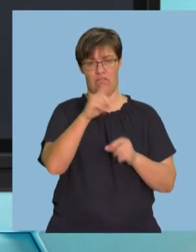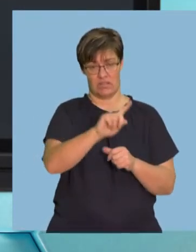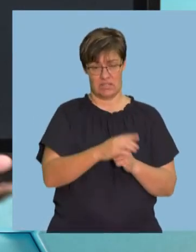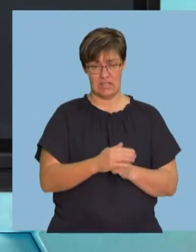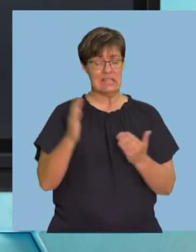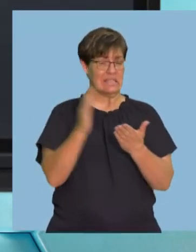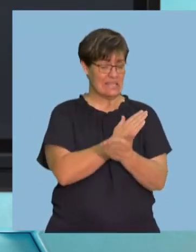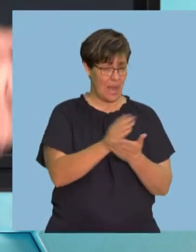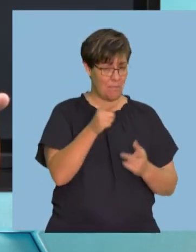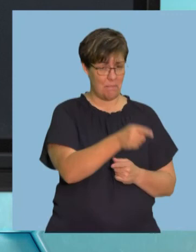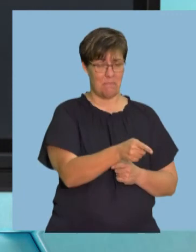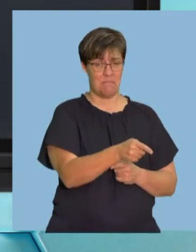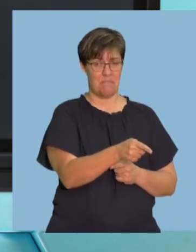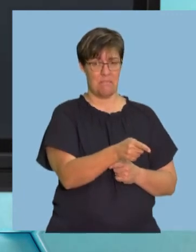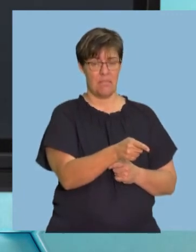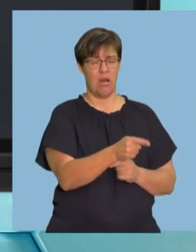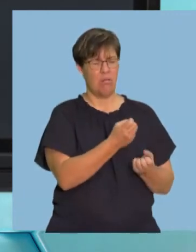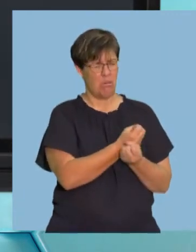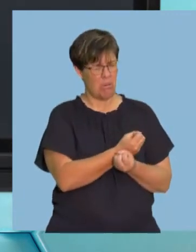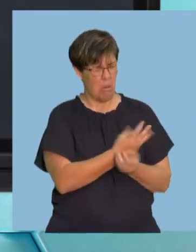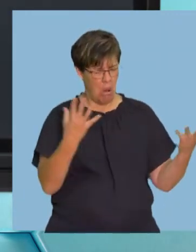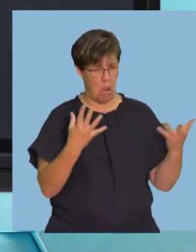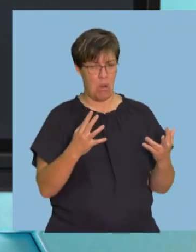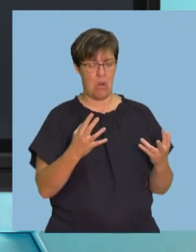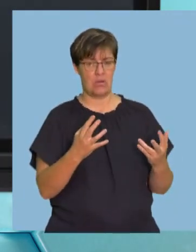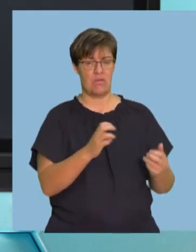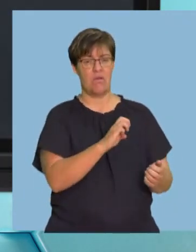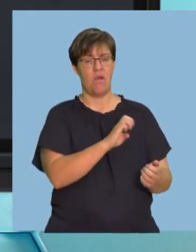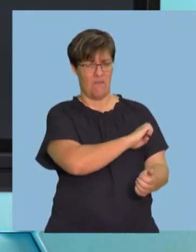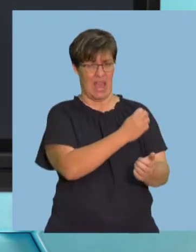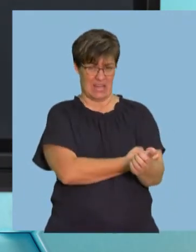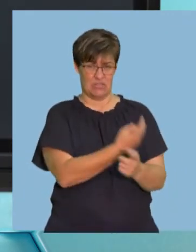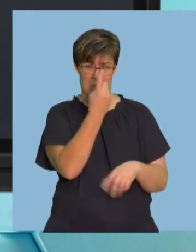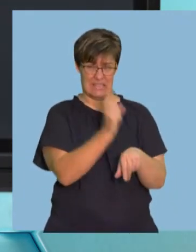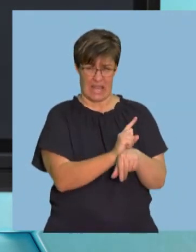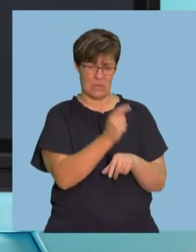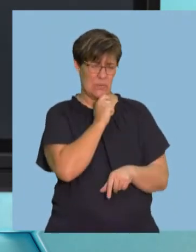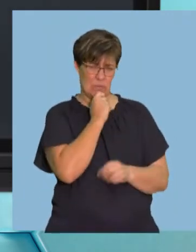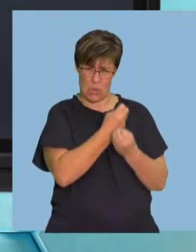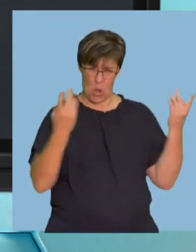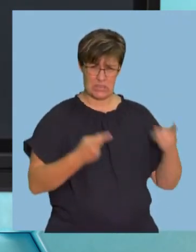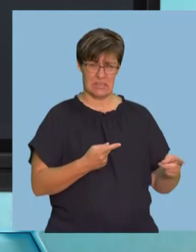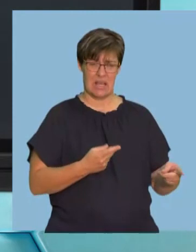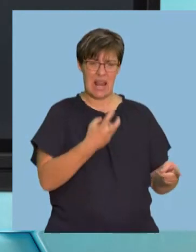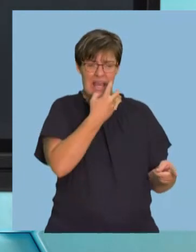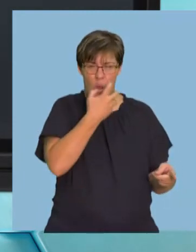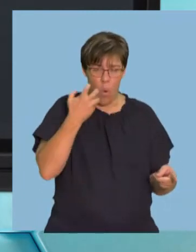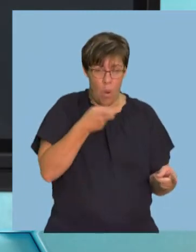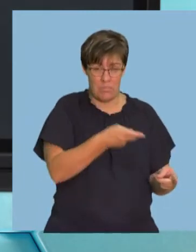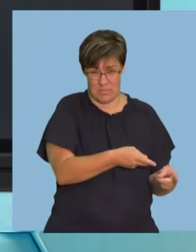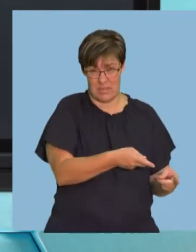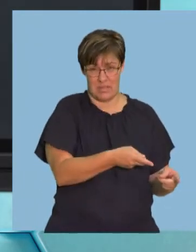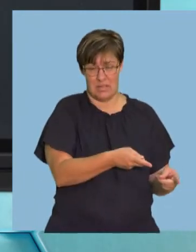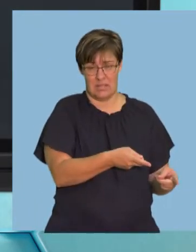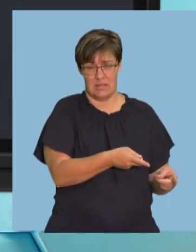power involves. You'd understand that some devices, you know, they convert a lot of energy, you know, per second. You know, these